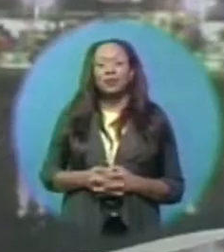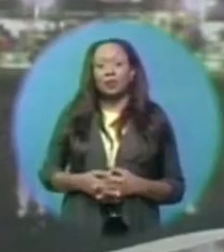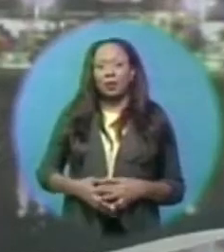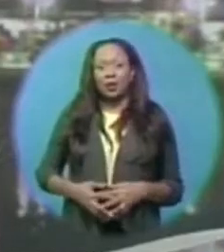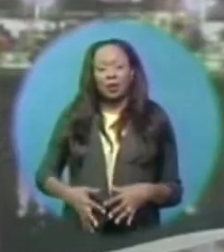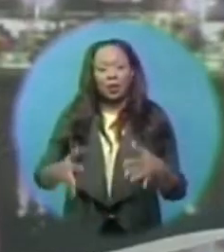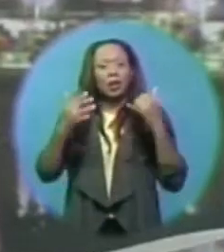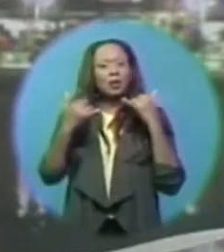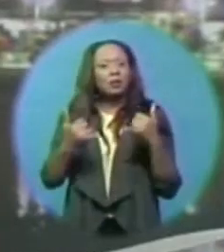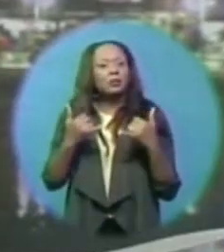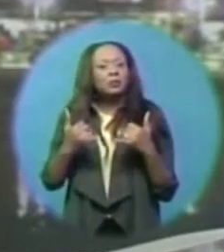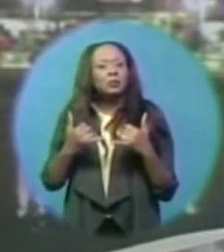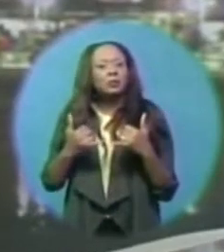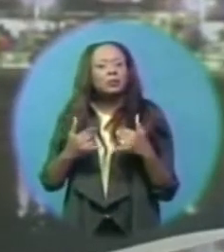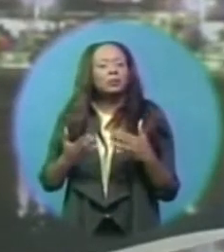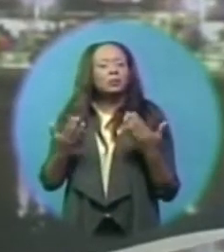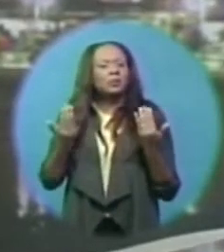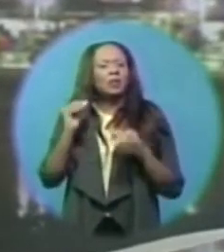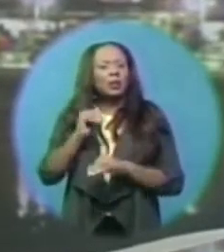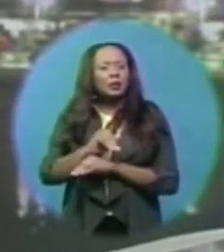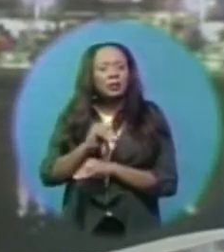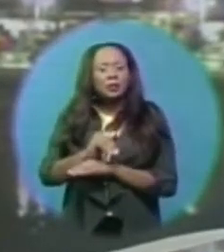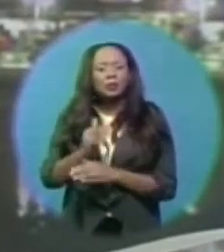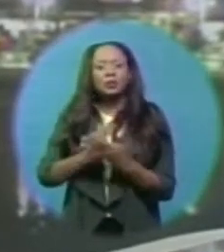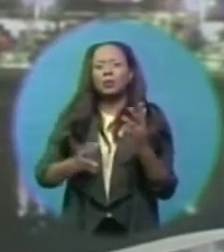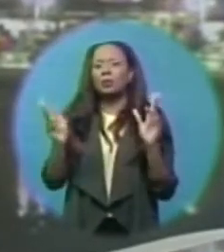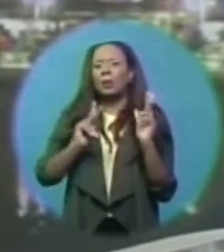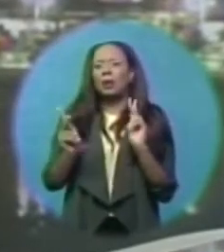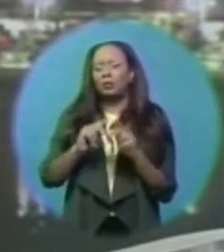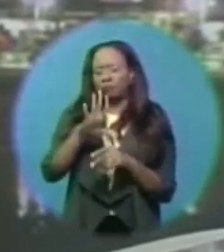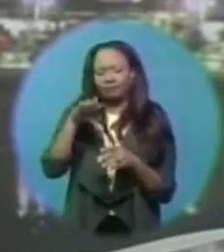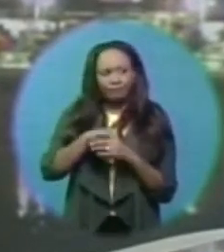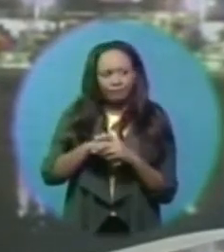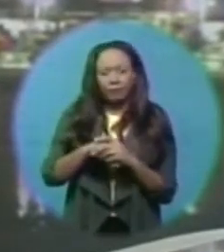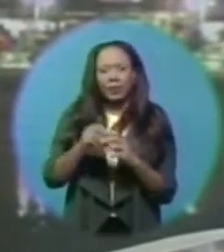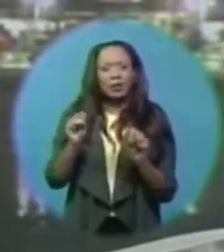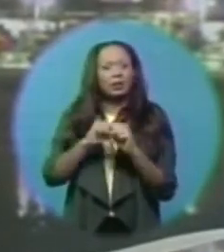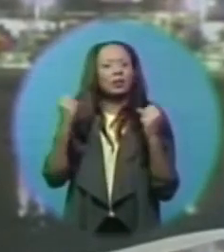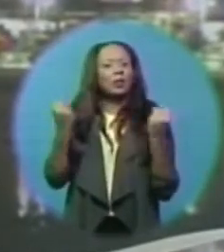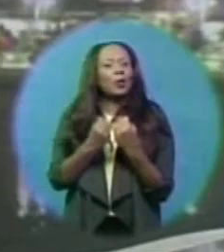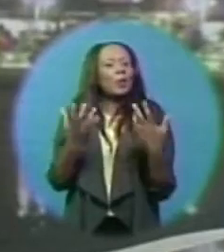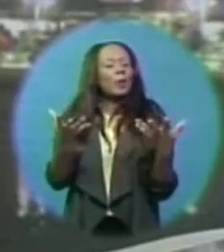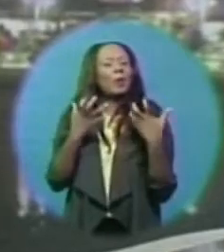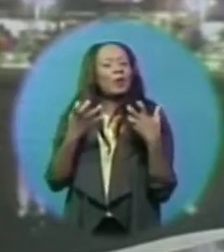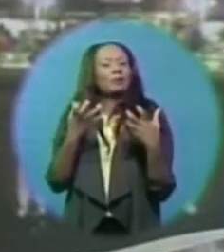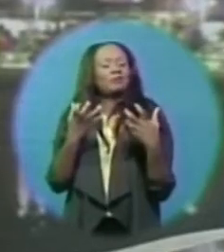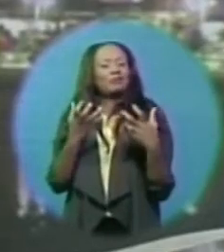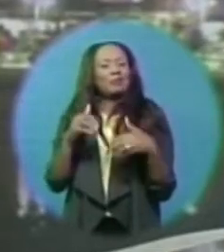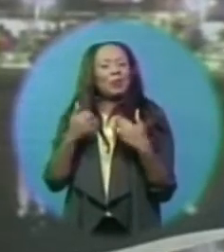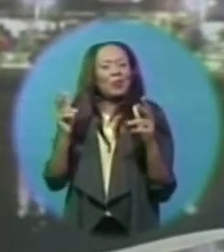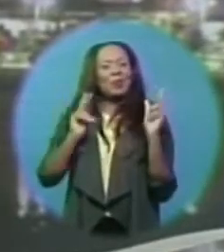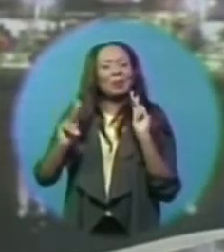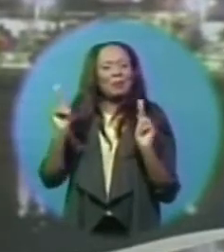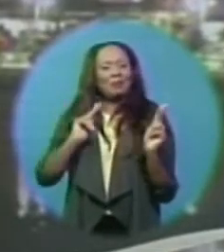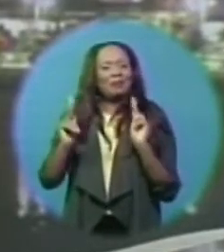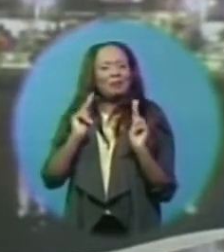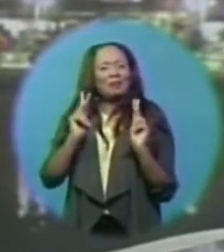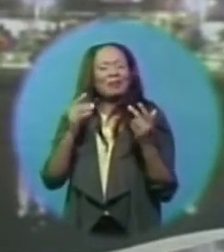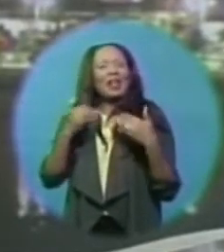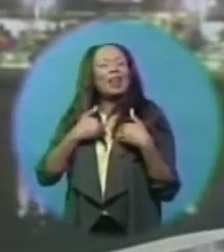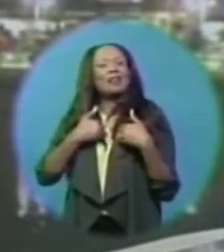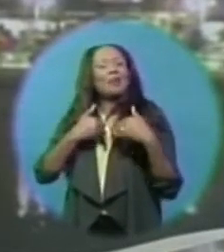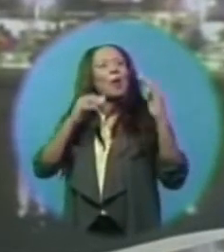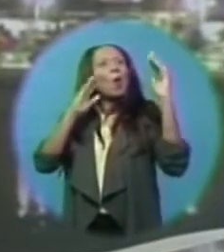Thanks very much, Sharika. Well, there's a charge tonight that some in society are trying to get young people to live up to unrealistic